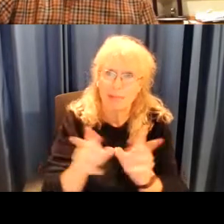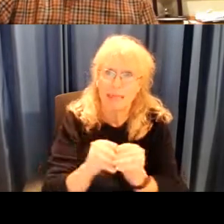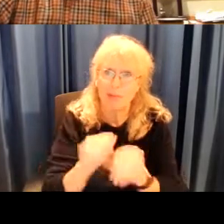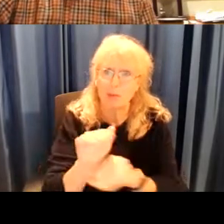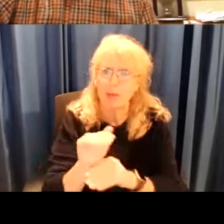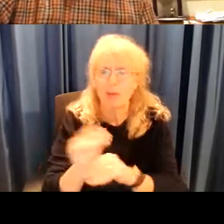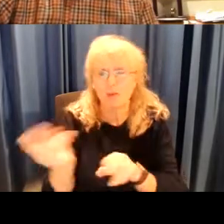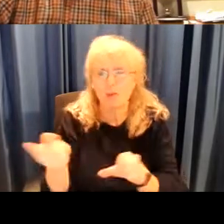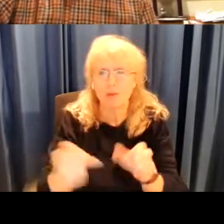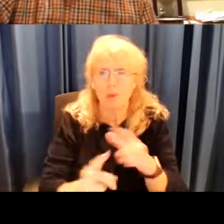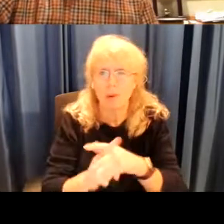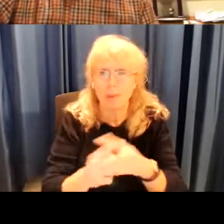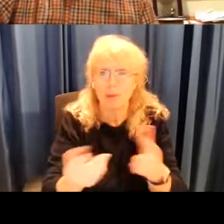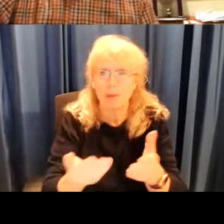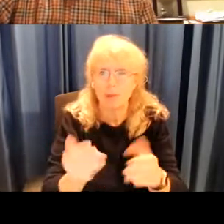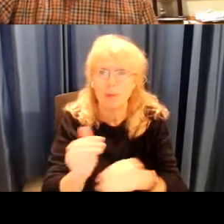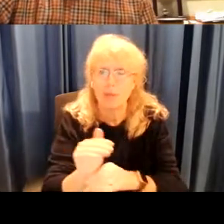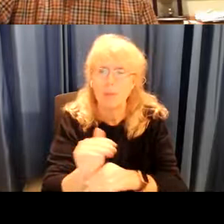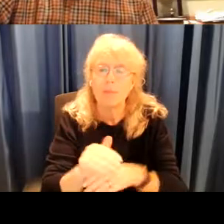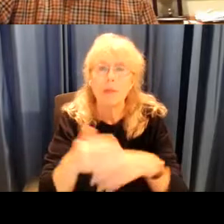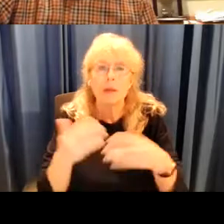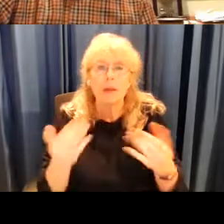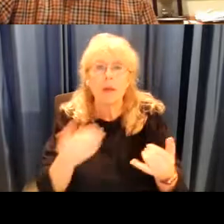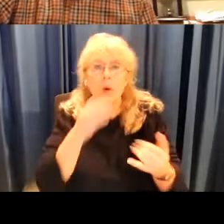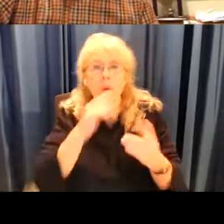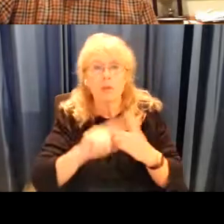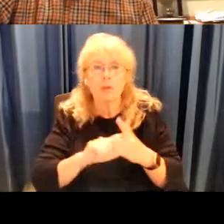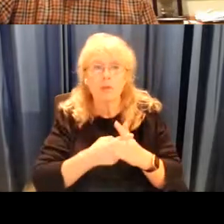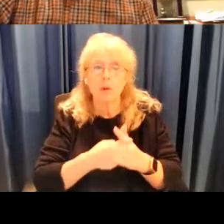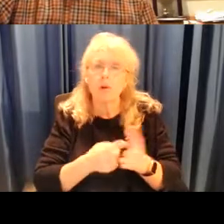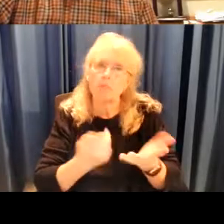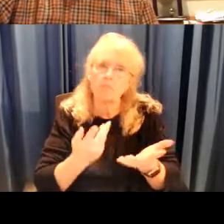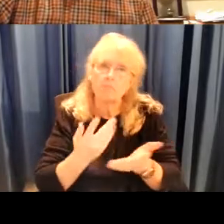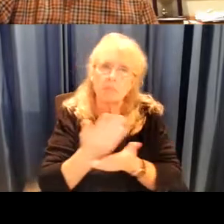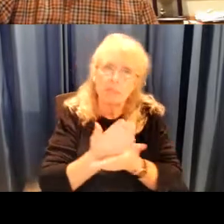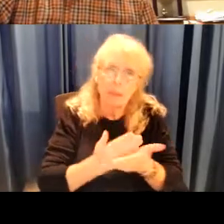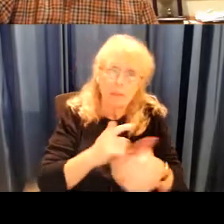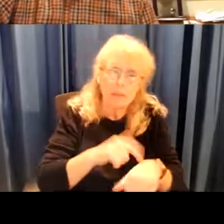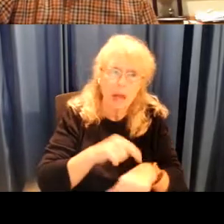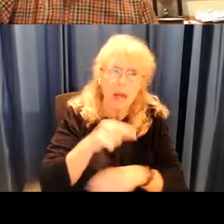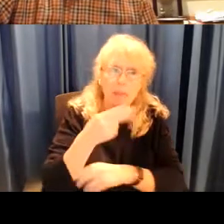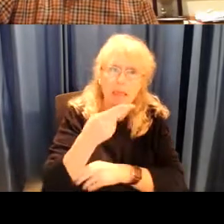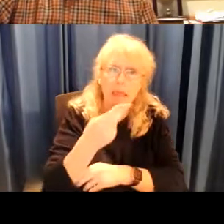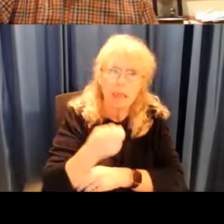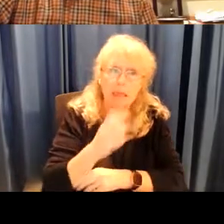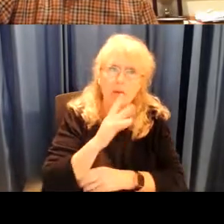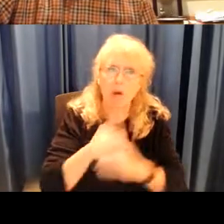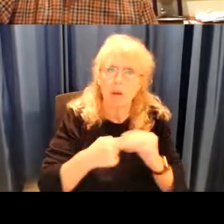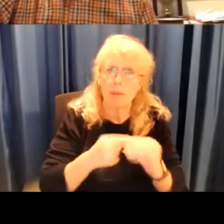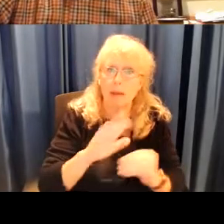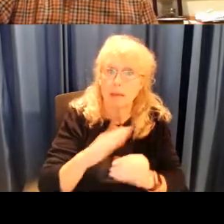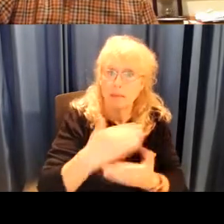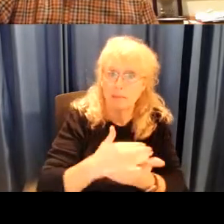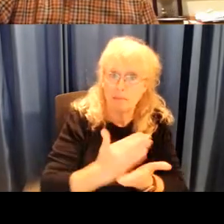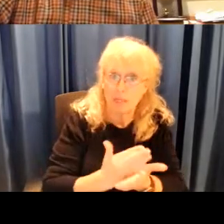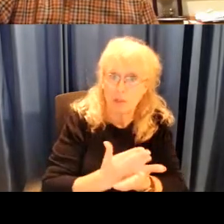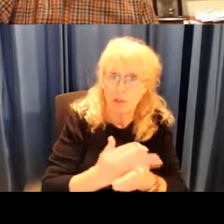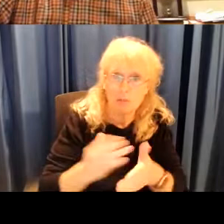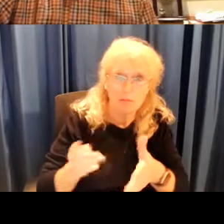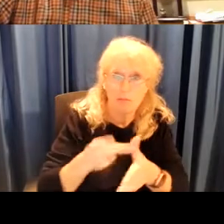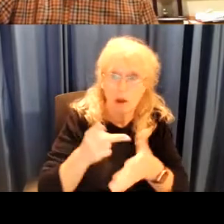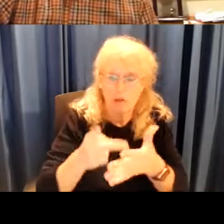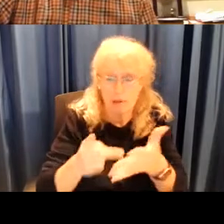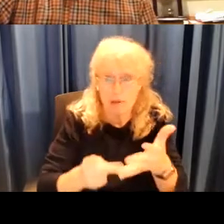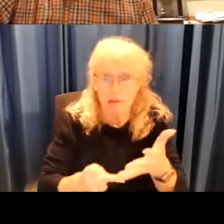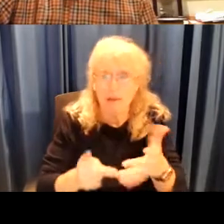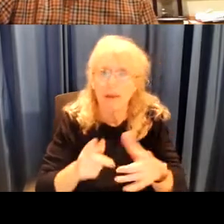Commissioner Willey will start out with some time to talk about his budget priorities. And then the rest of the